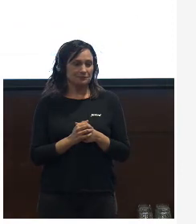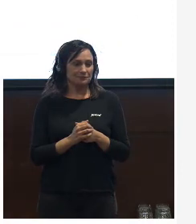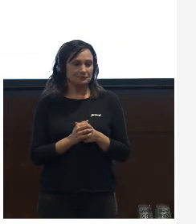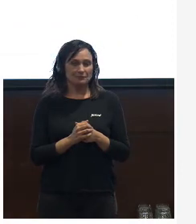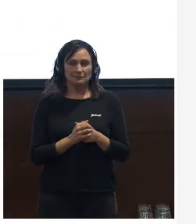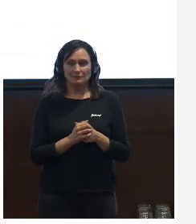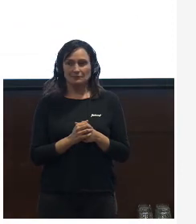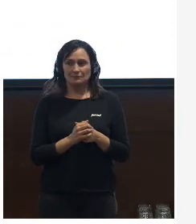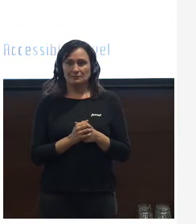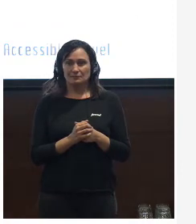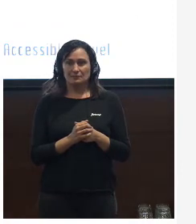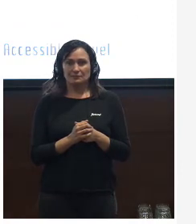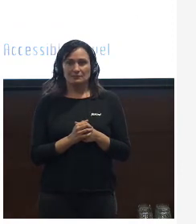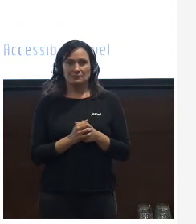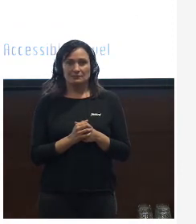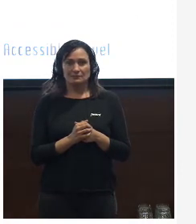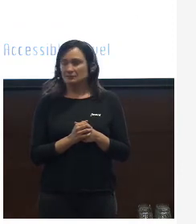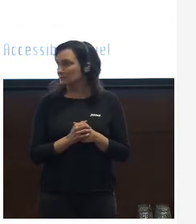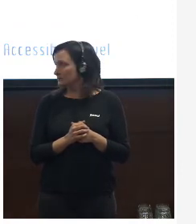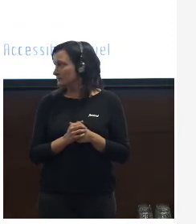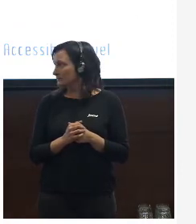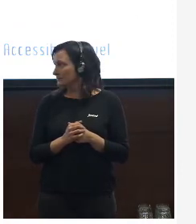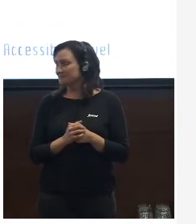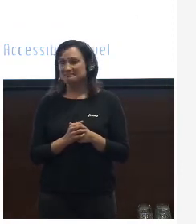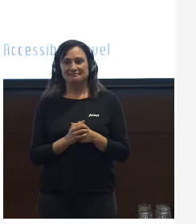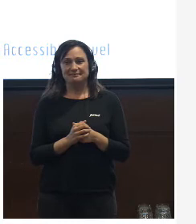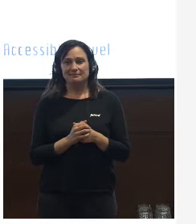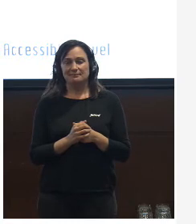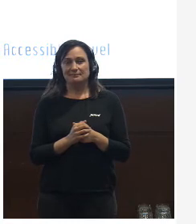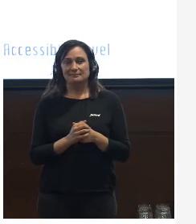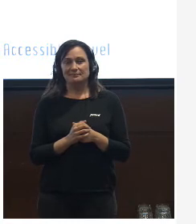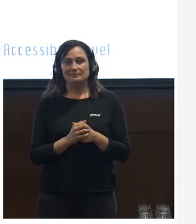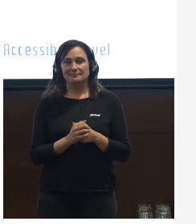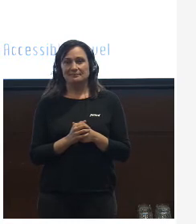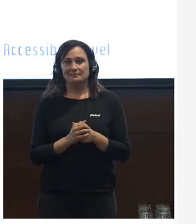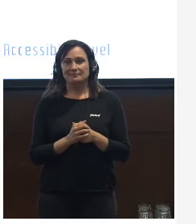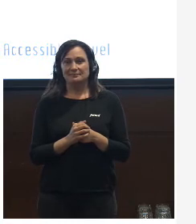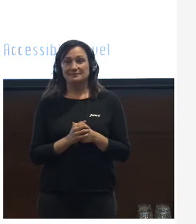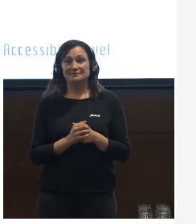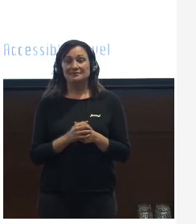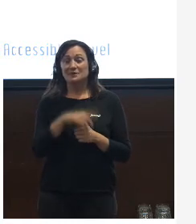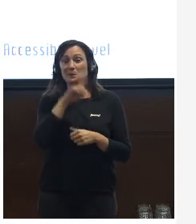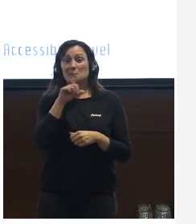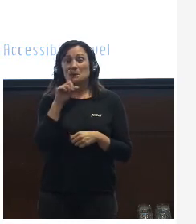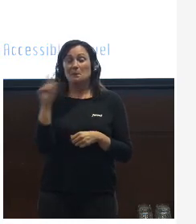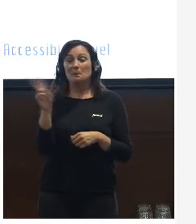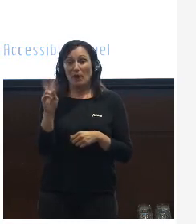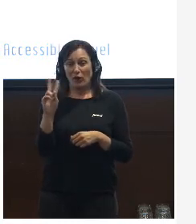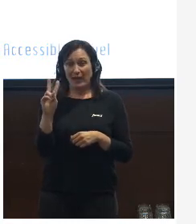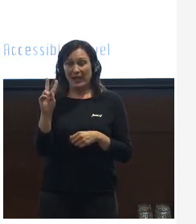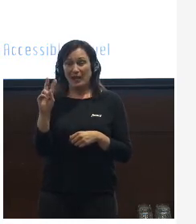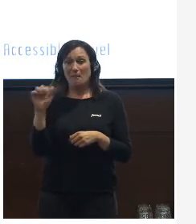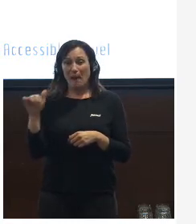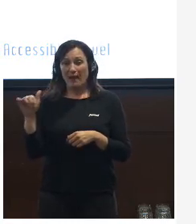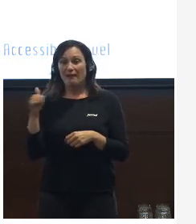Oh, there we go. Oh, yeah. So, okay. So, my name is Veroniek Maat. I'm from the